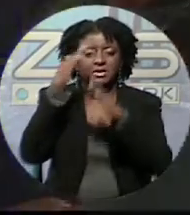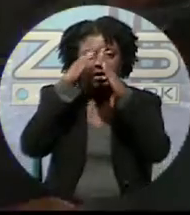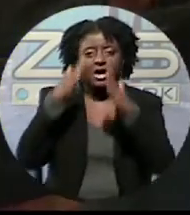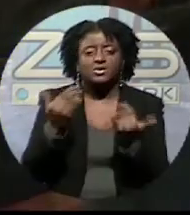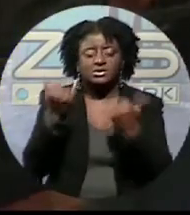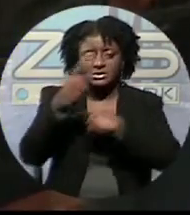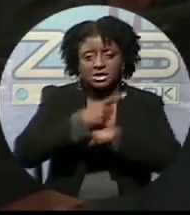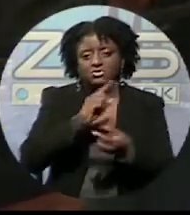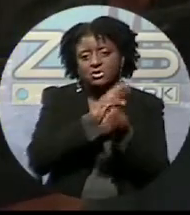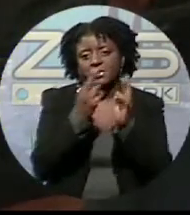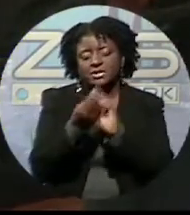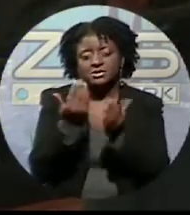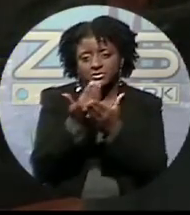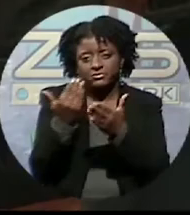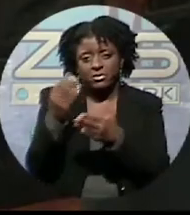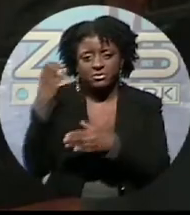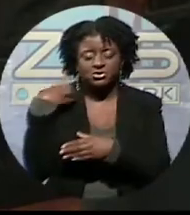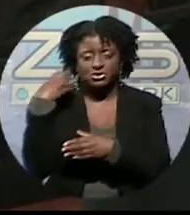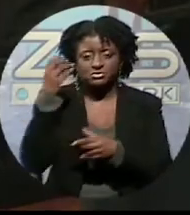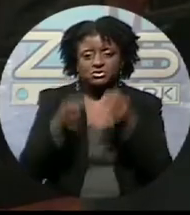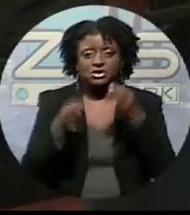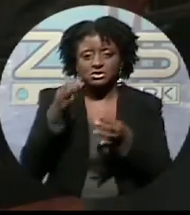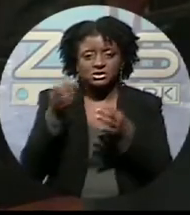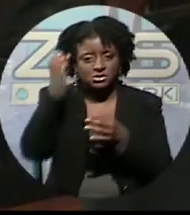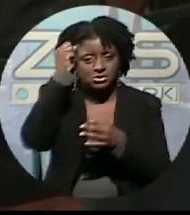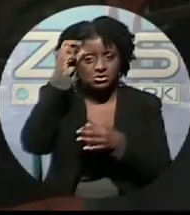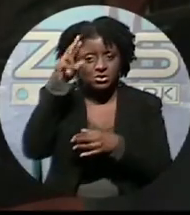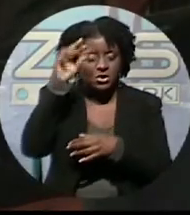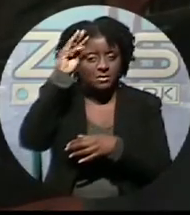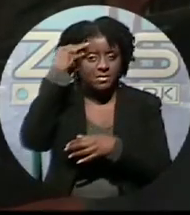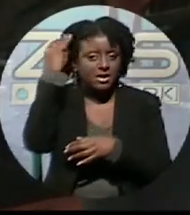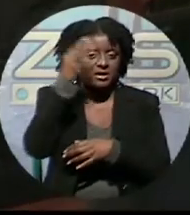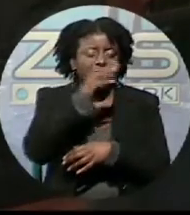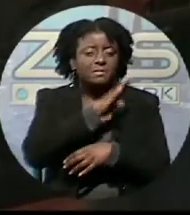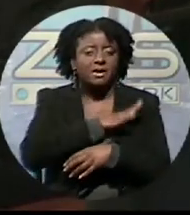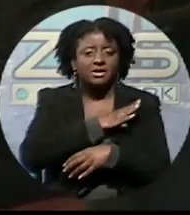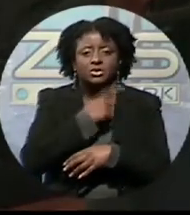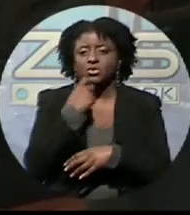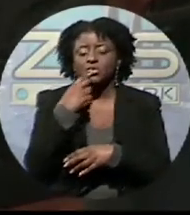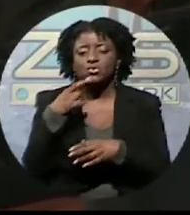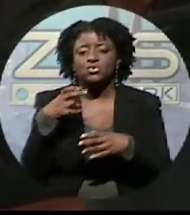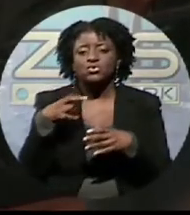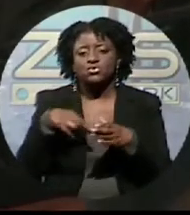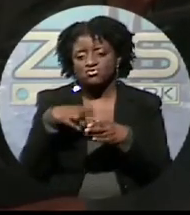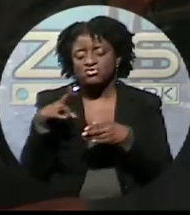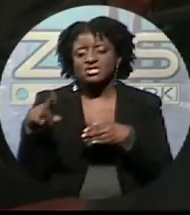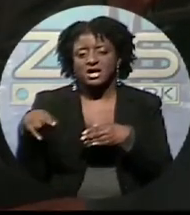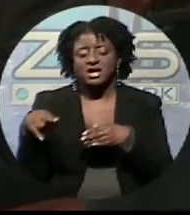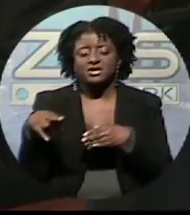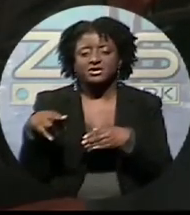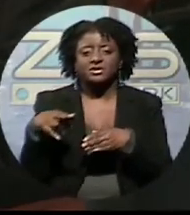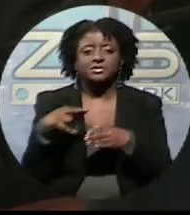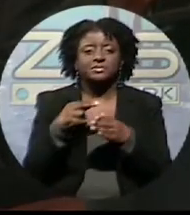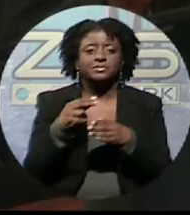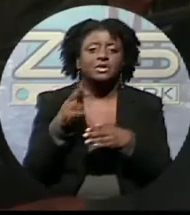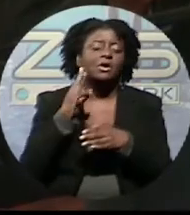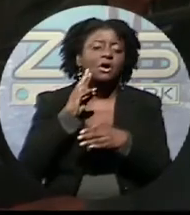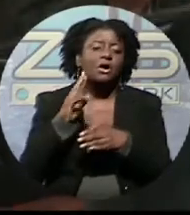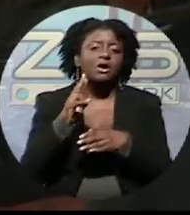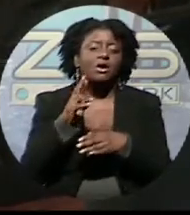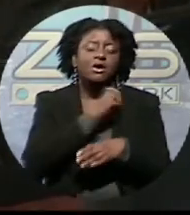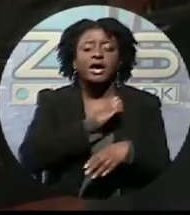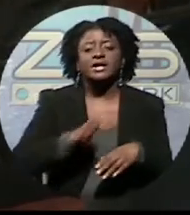replaces former Chief Justice Sir Michael Barnett, who retired on January 31st. During the ceremony, Governor General Her Excellency Dame Marguerite